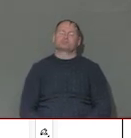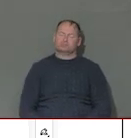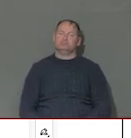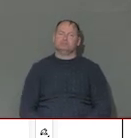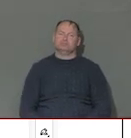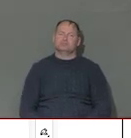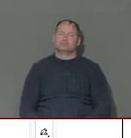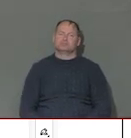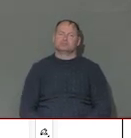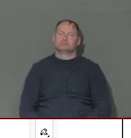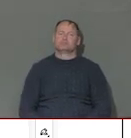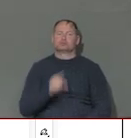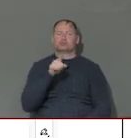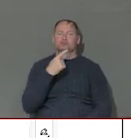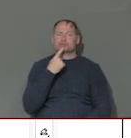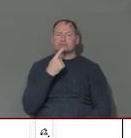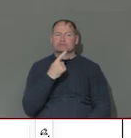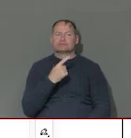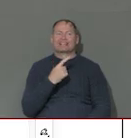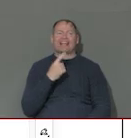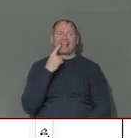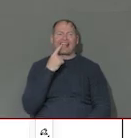you are not going to say small teeth,